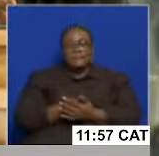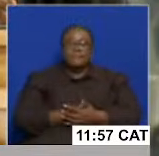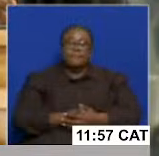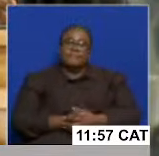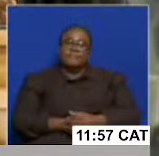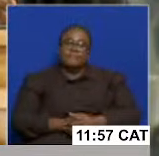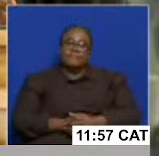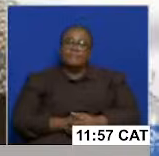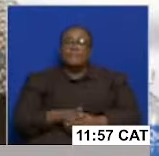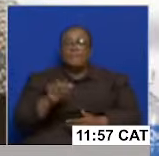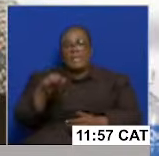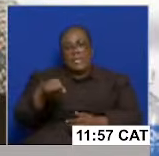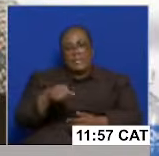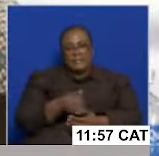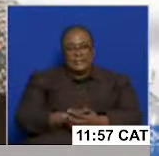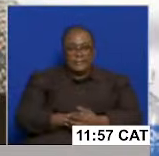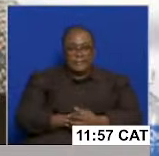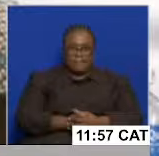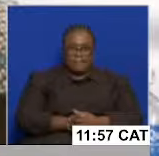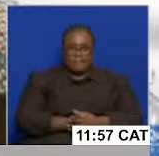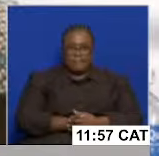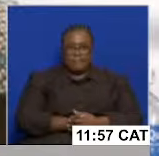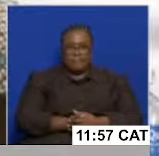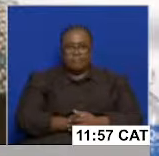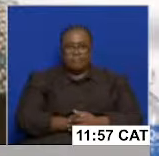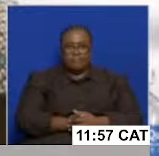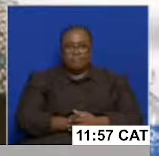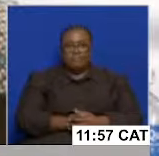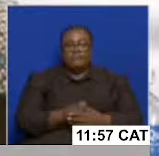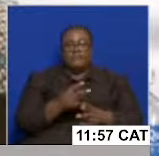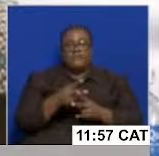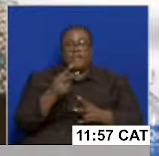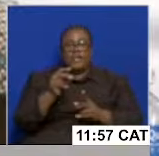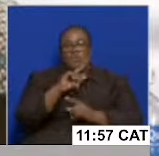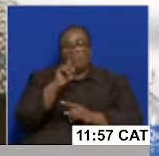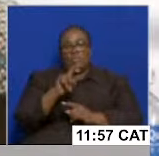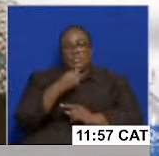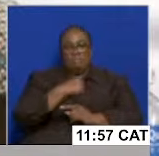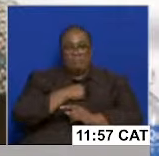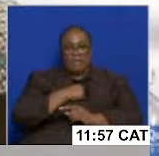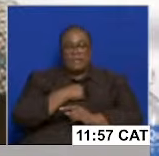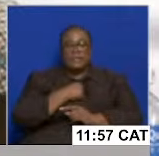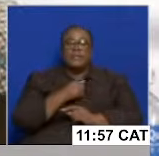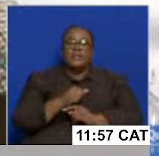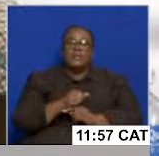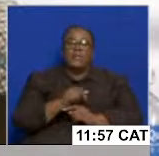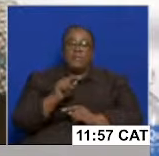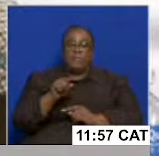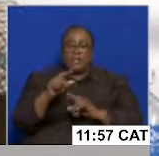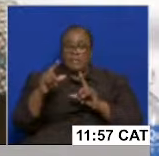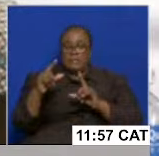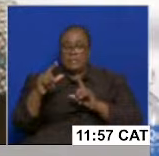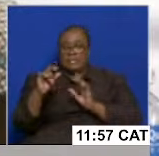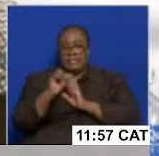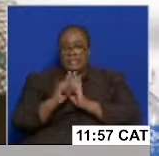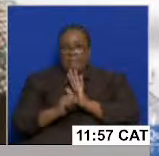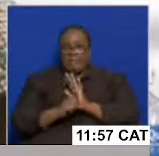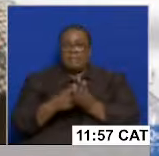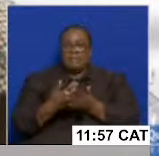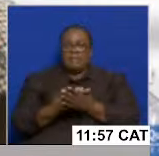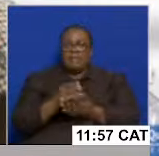My final question for you in this statement, could I ask you to turn to page